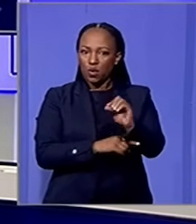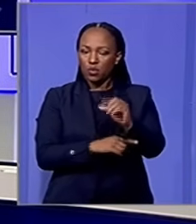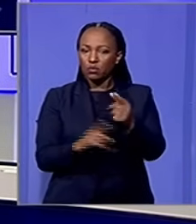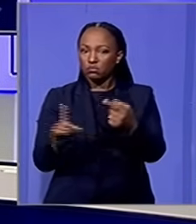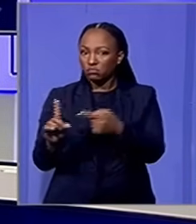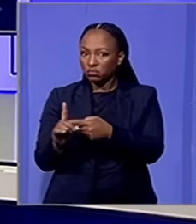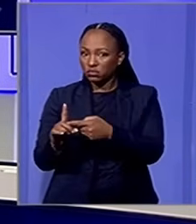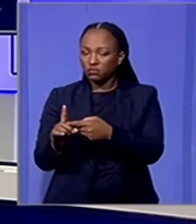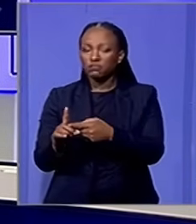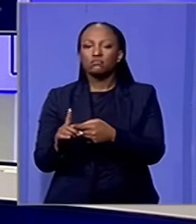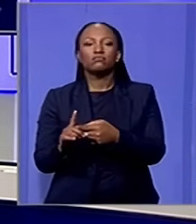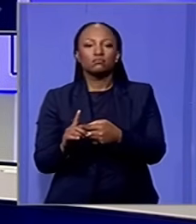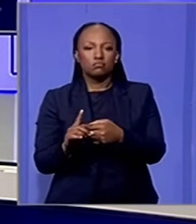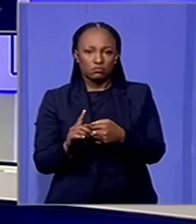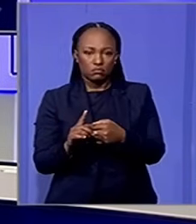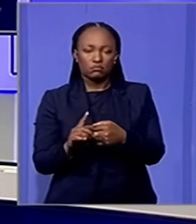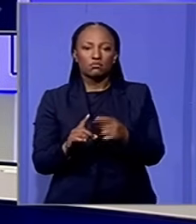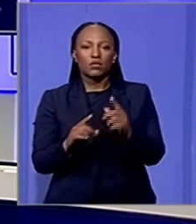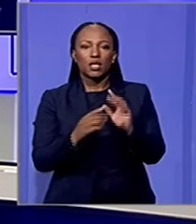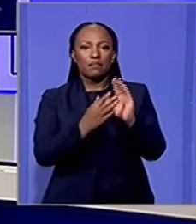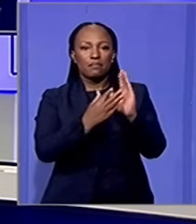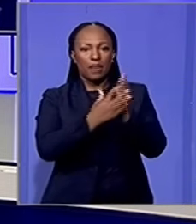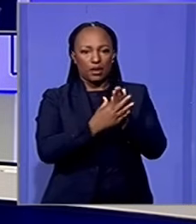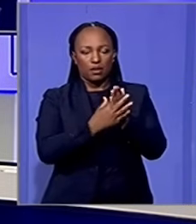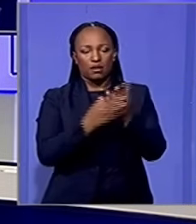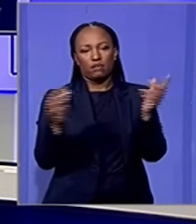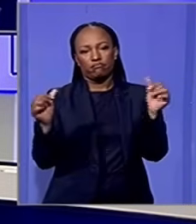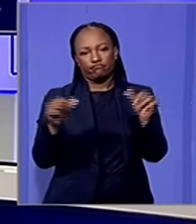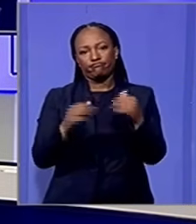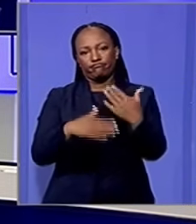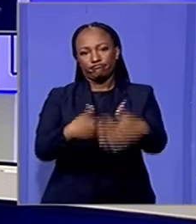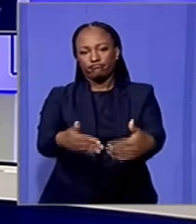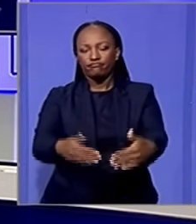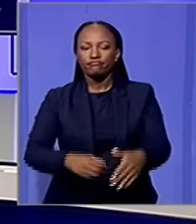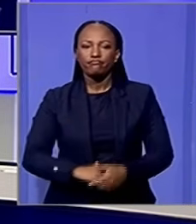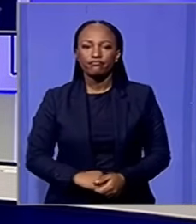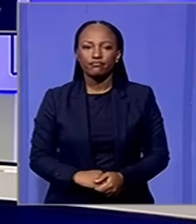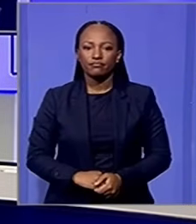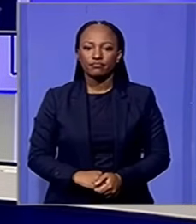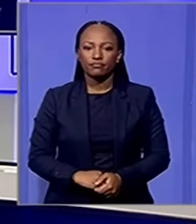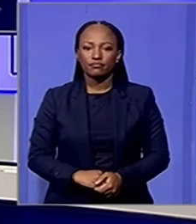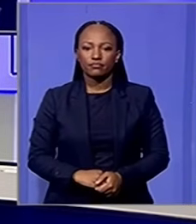re tla boela ka mabenkele morago ga fao re tla boa re tšwela pele.